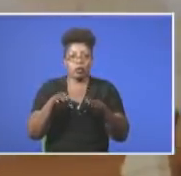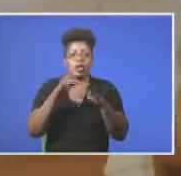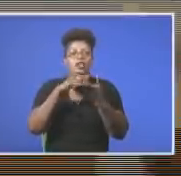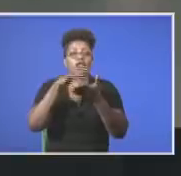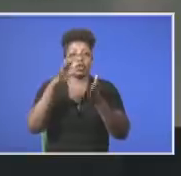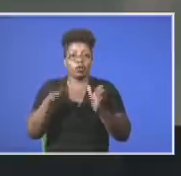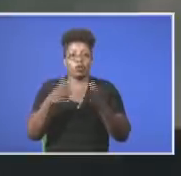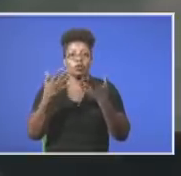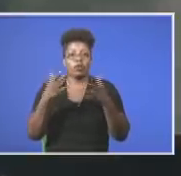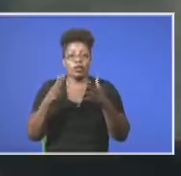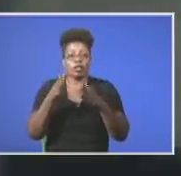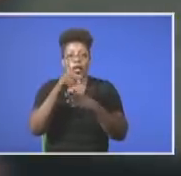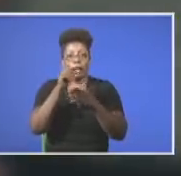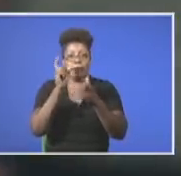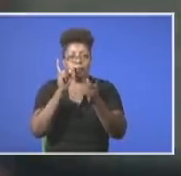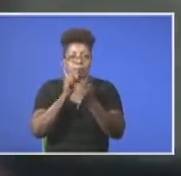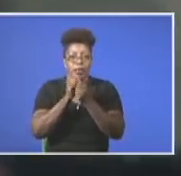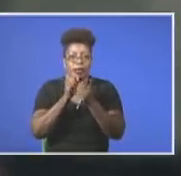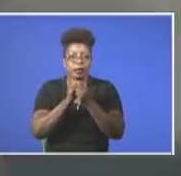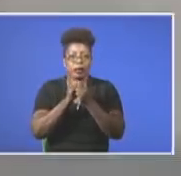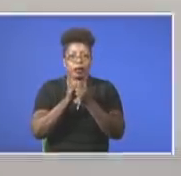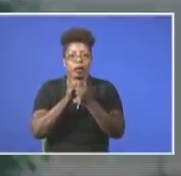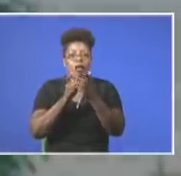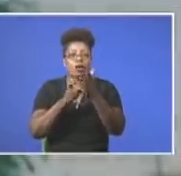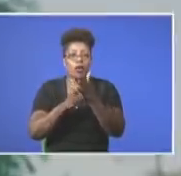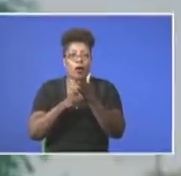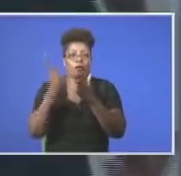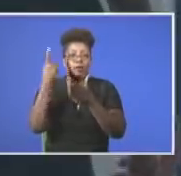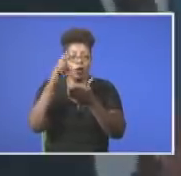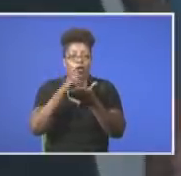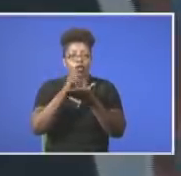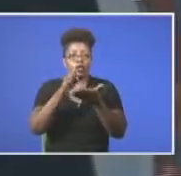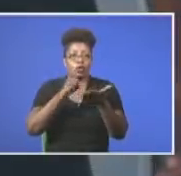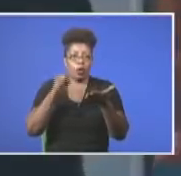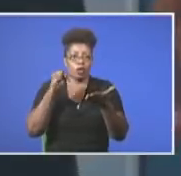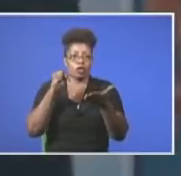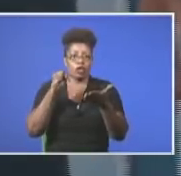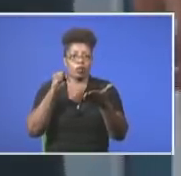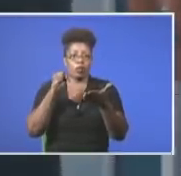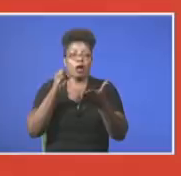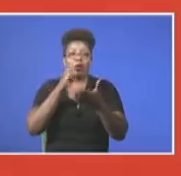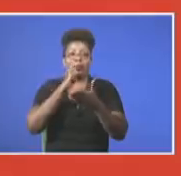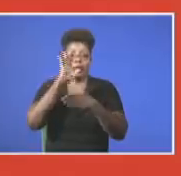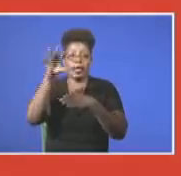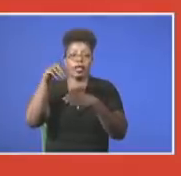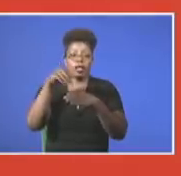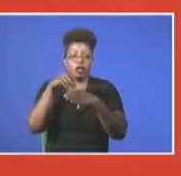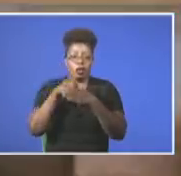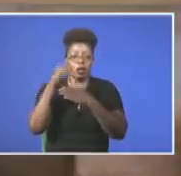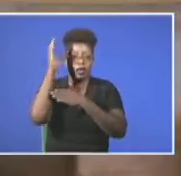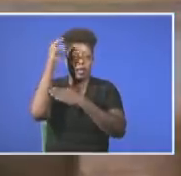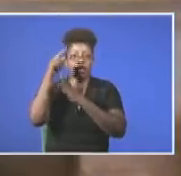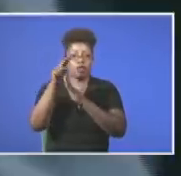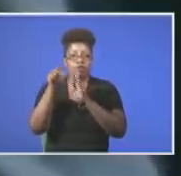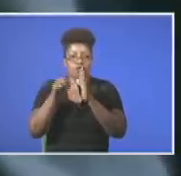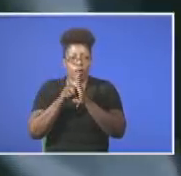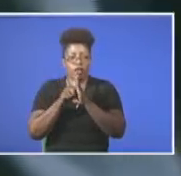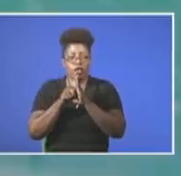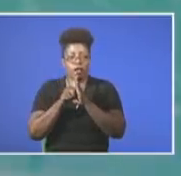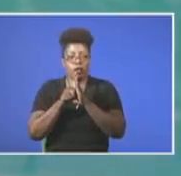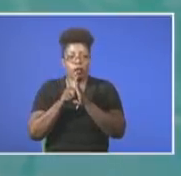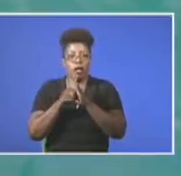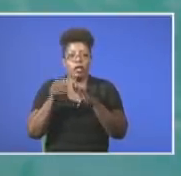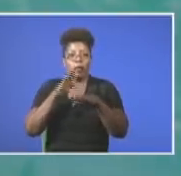credits and meet the criteria for the scholarship will automatically be included in the pool for consideration based on the date of their